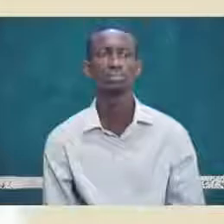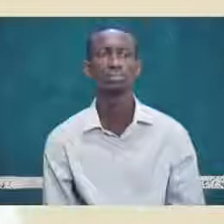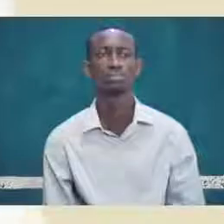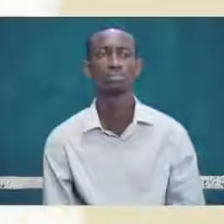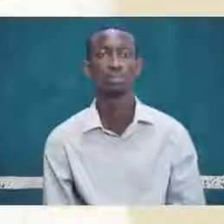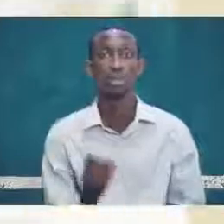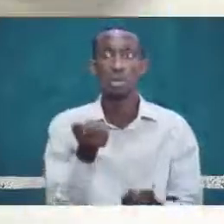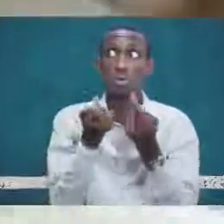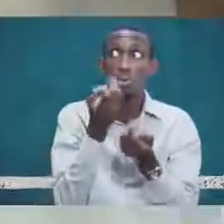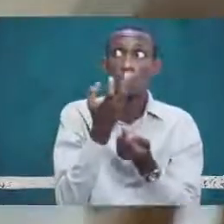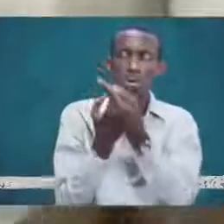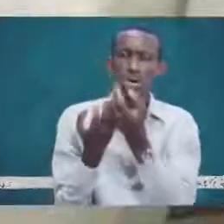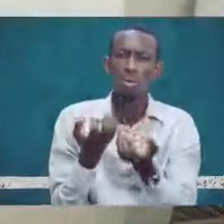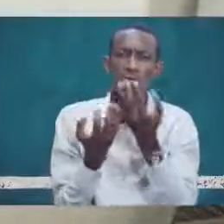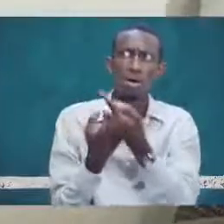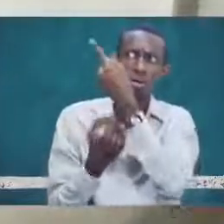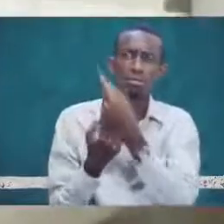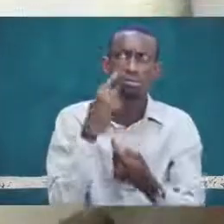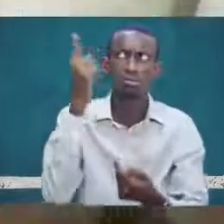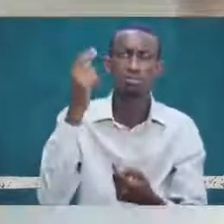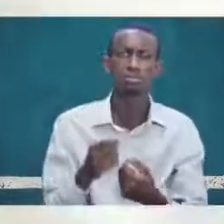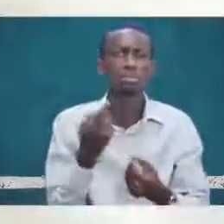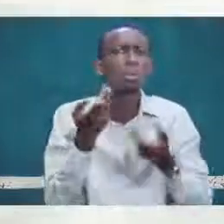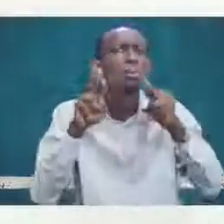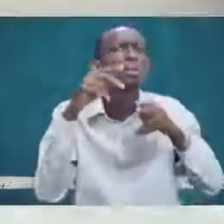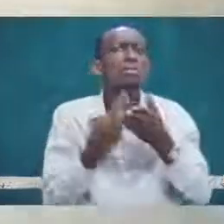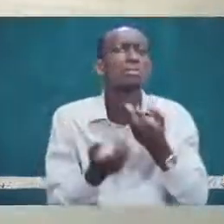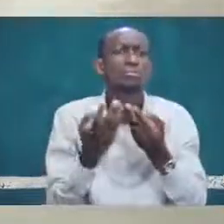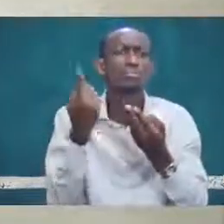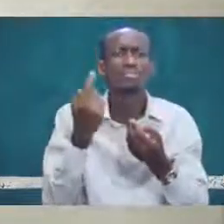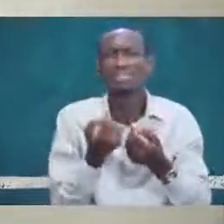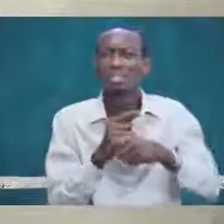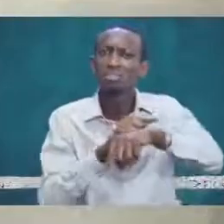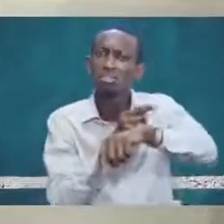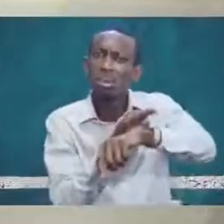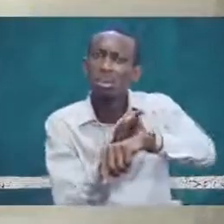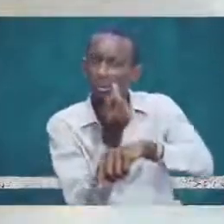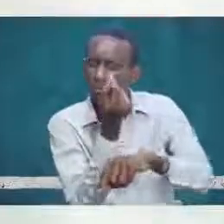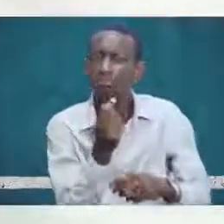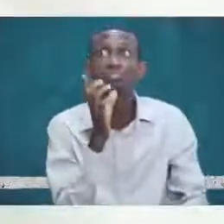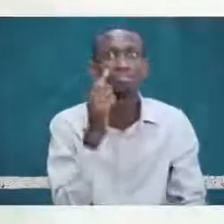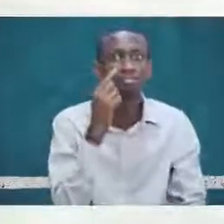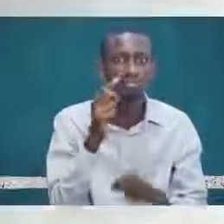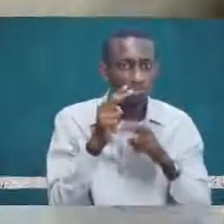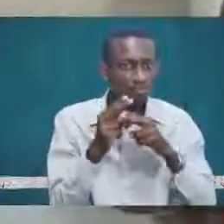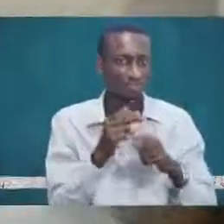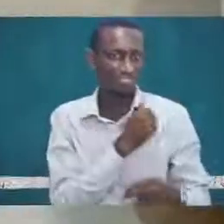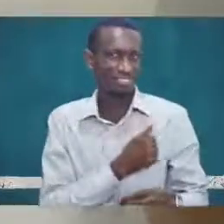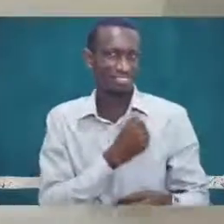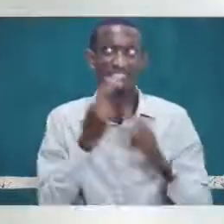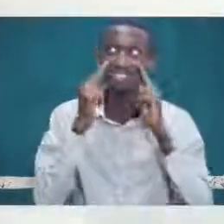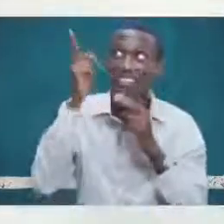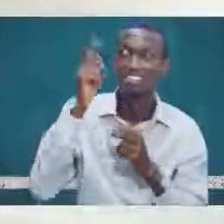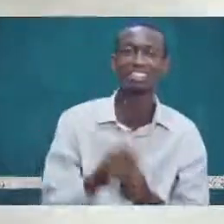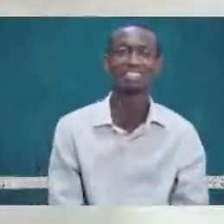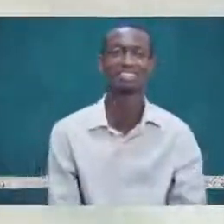So you have to take a look at what is happening. Maybe it may take some few minutes, but you have to be patient. So